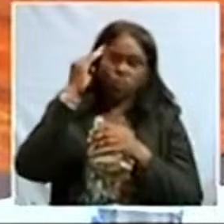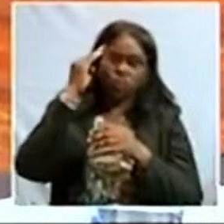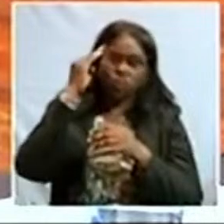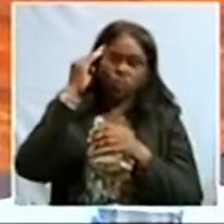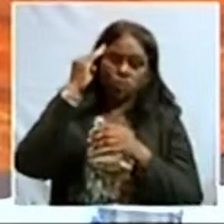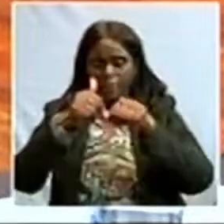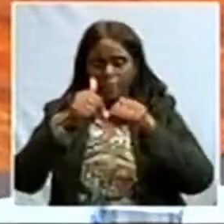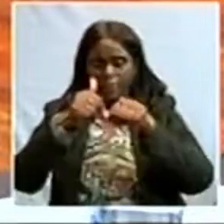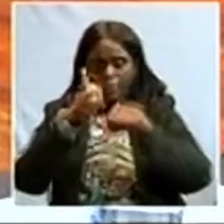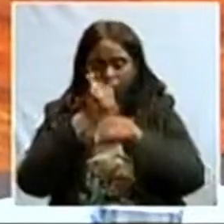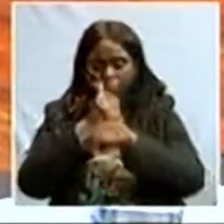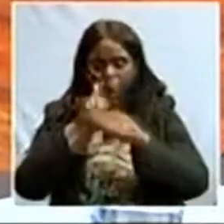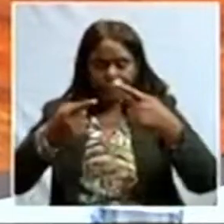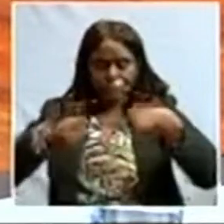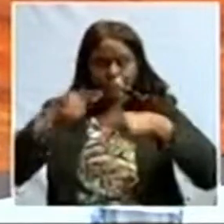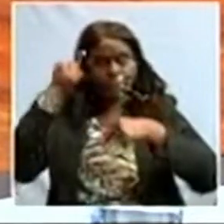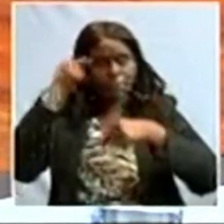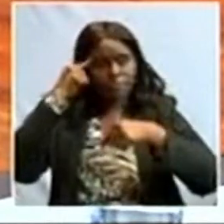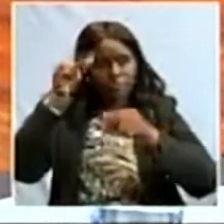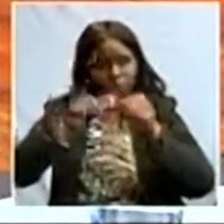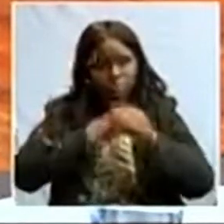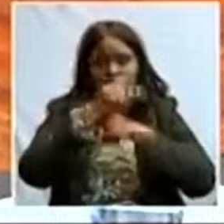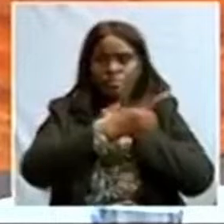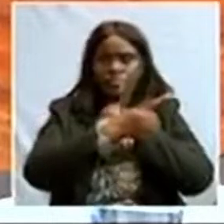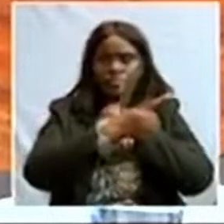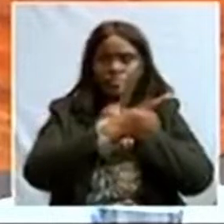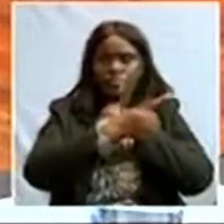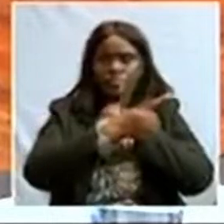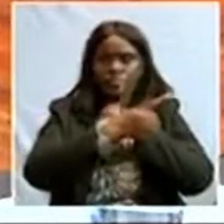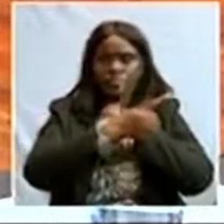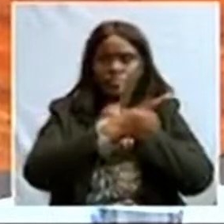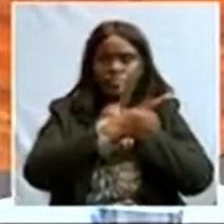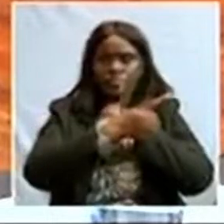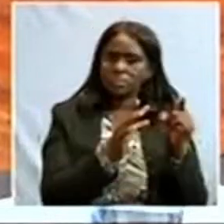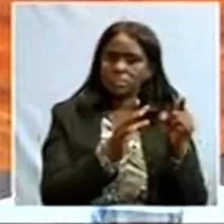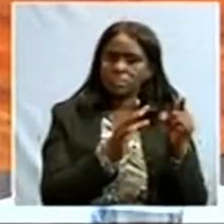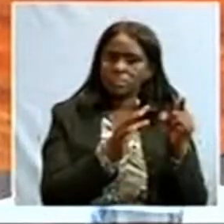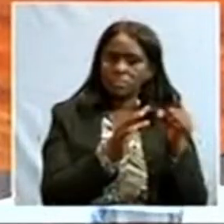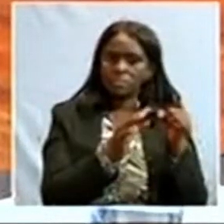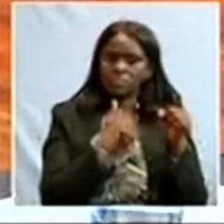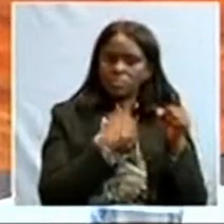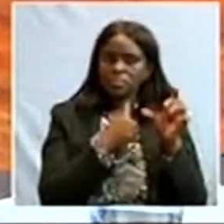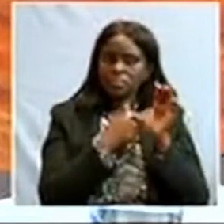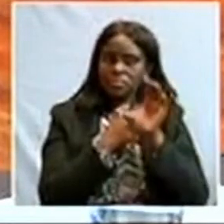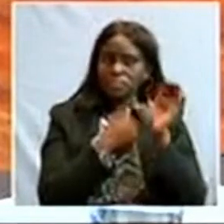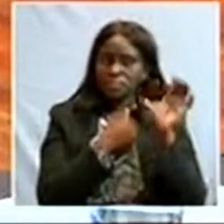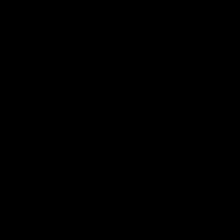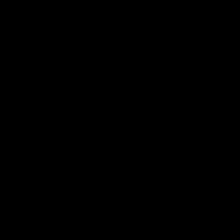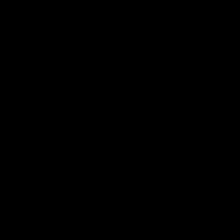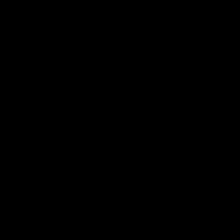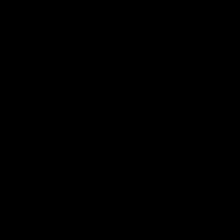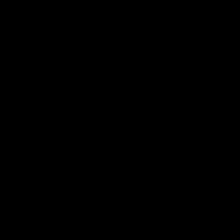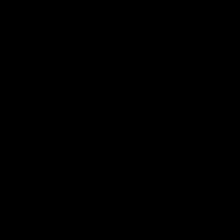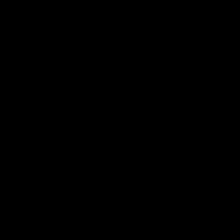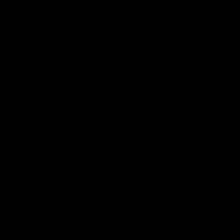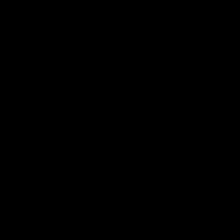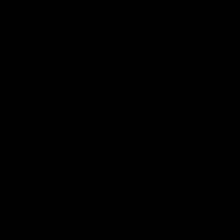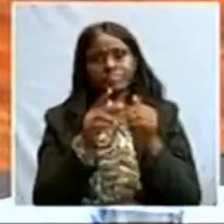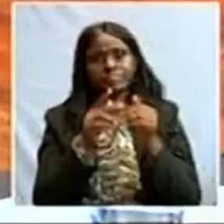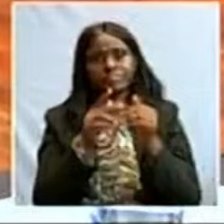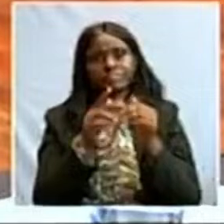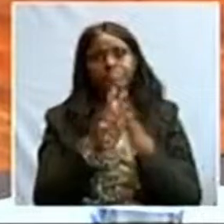of local government. So each department, whether there are sections under the director, they call them sections.